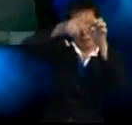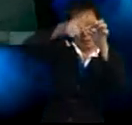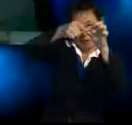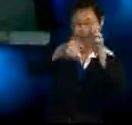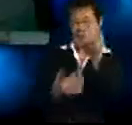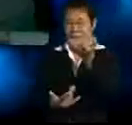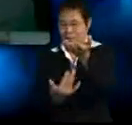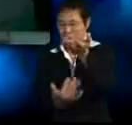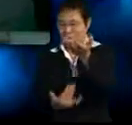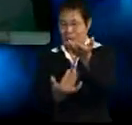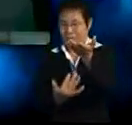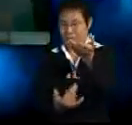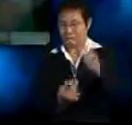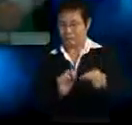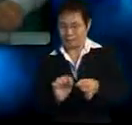Light the Bunsen burner